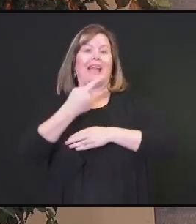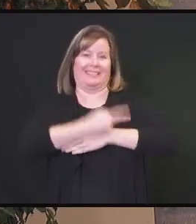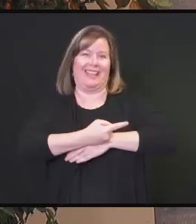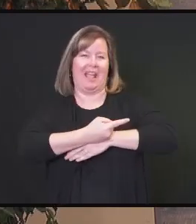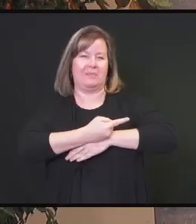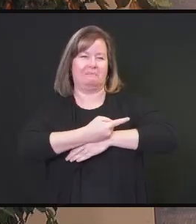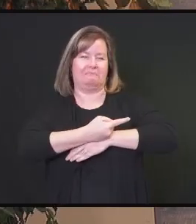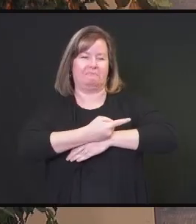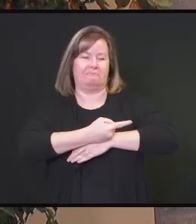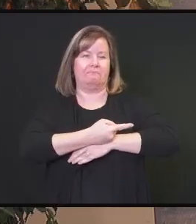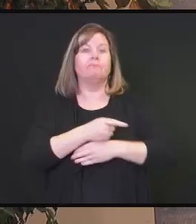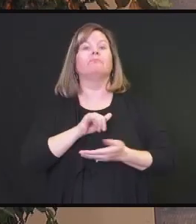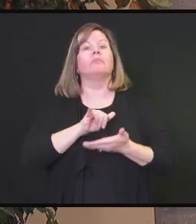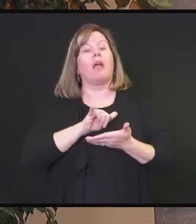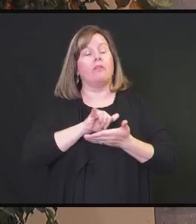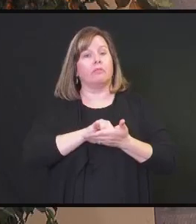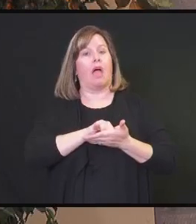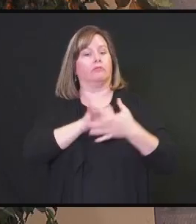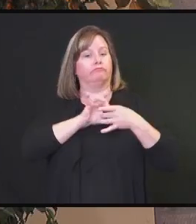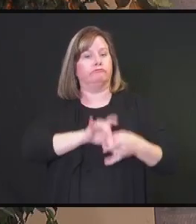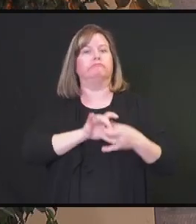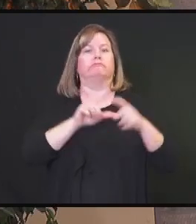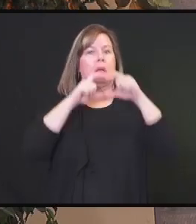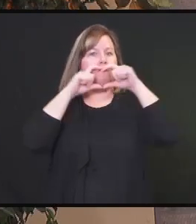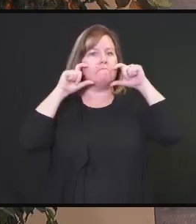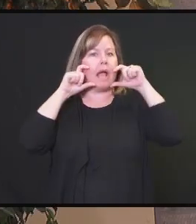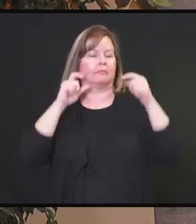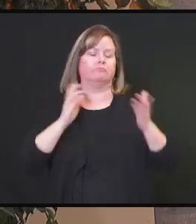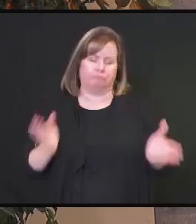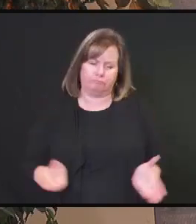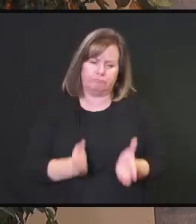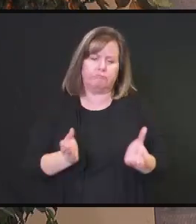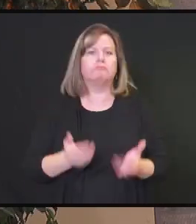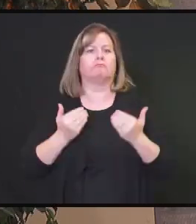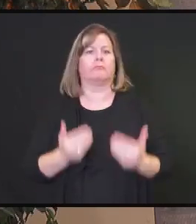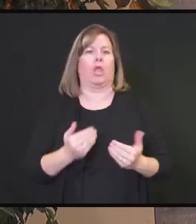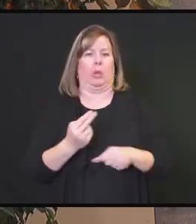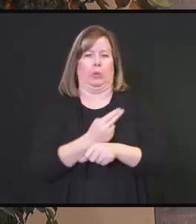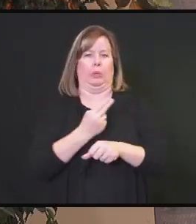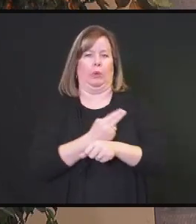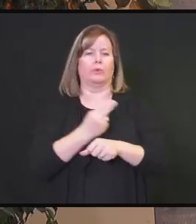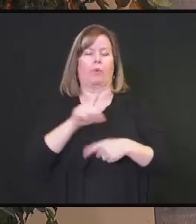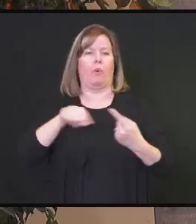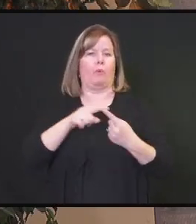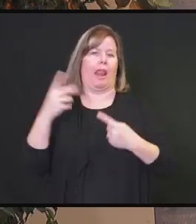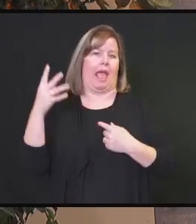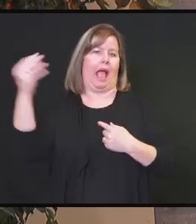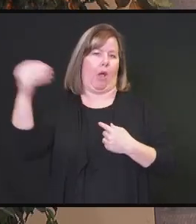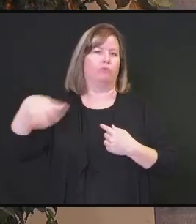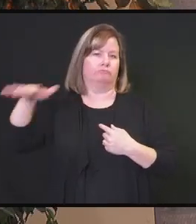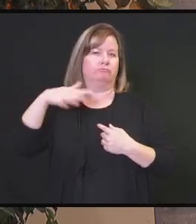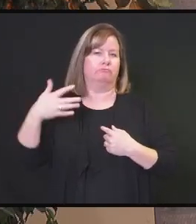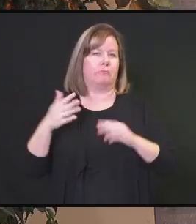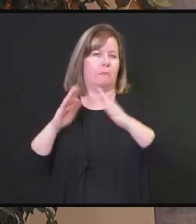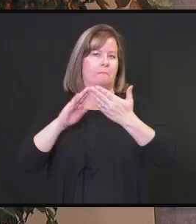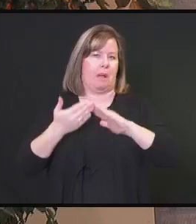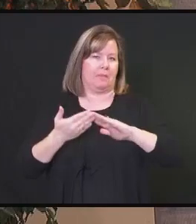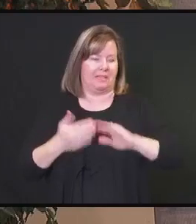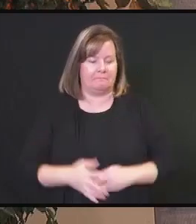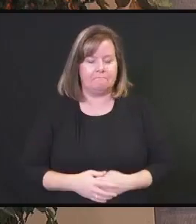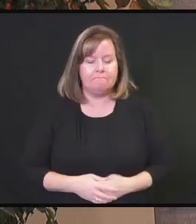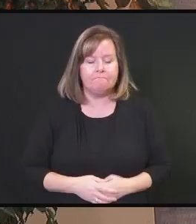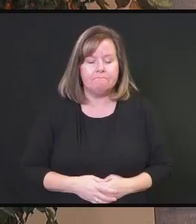that's the story with masks. We do encourage you to wear them in public. I have a new tool that I want to share with you